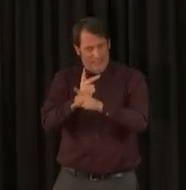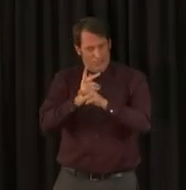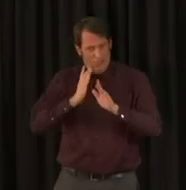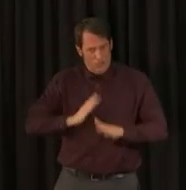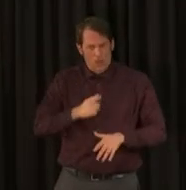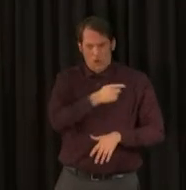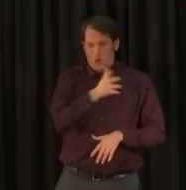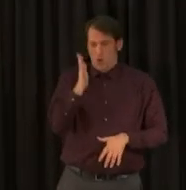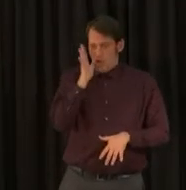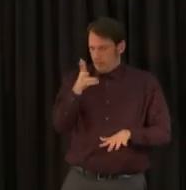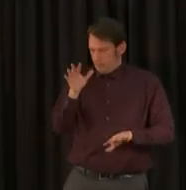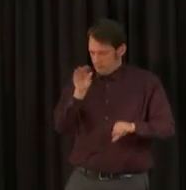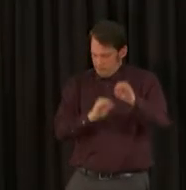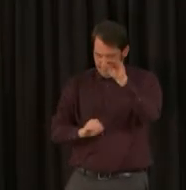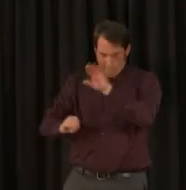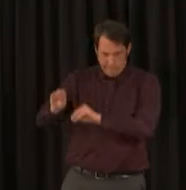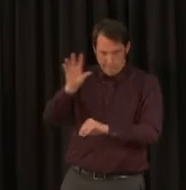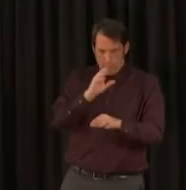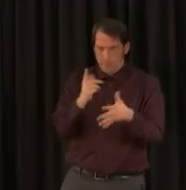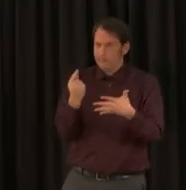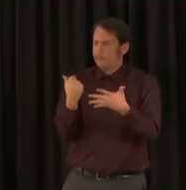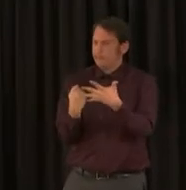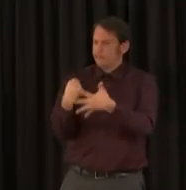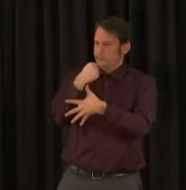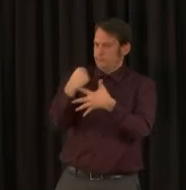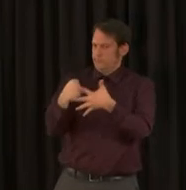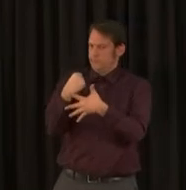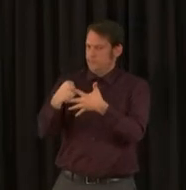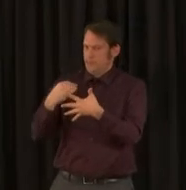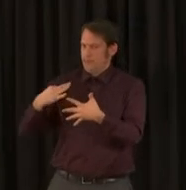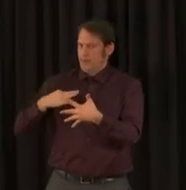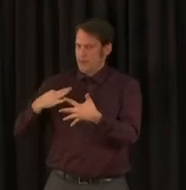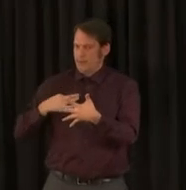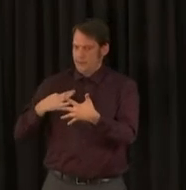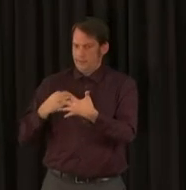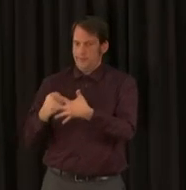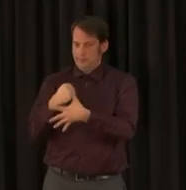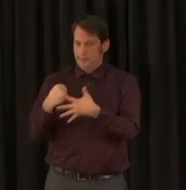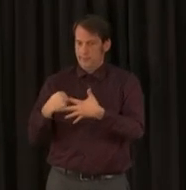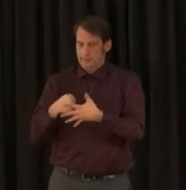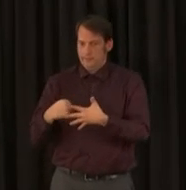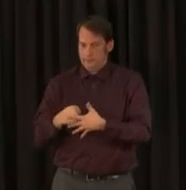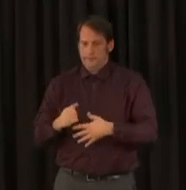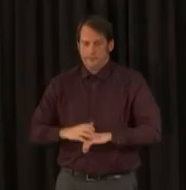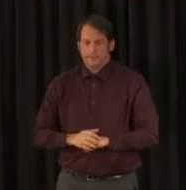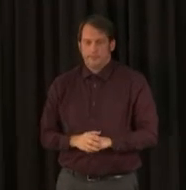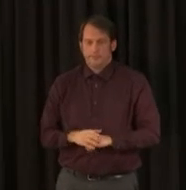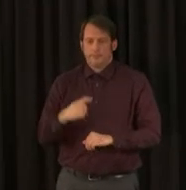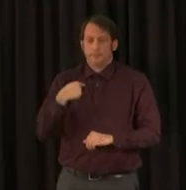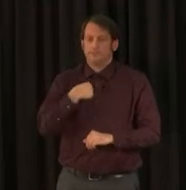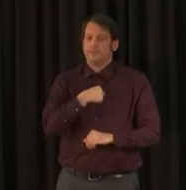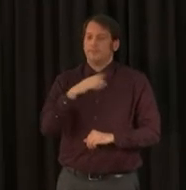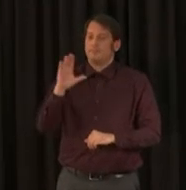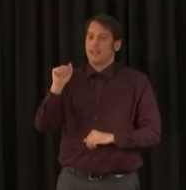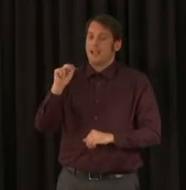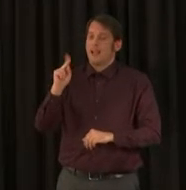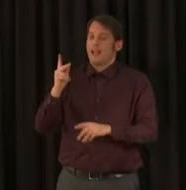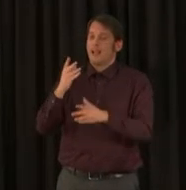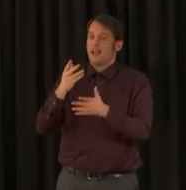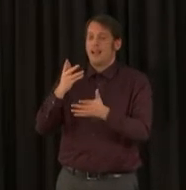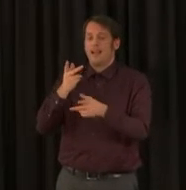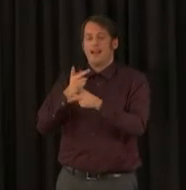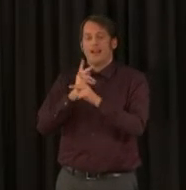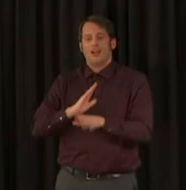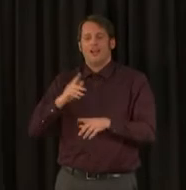applications. We know that sometimes, people say, oh, I'm an SBA lender and we can do this,